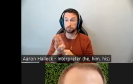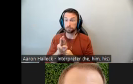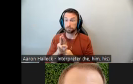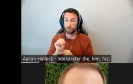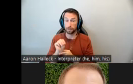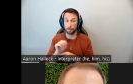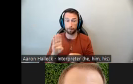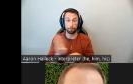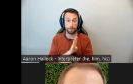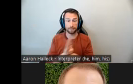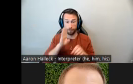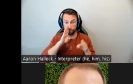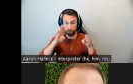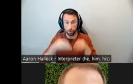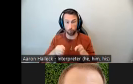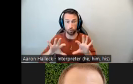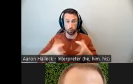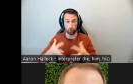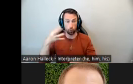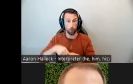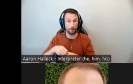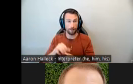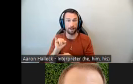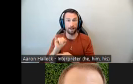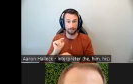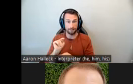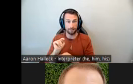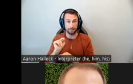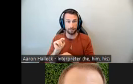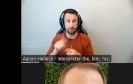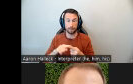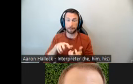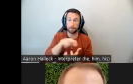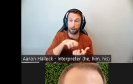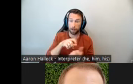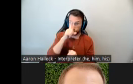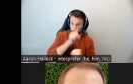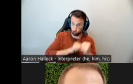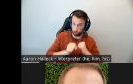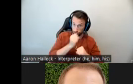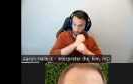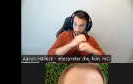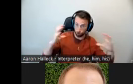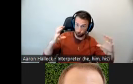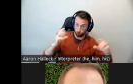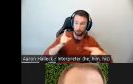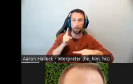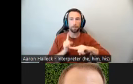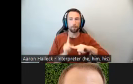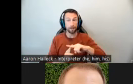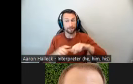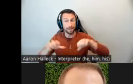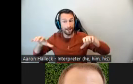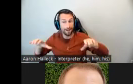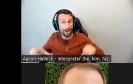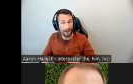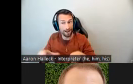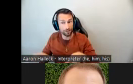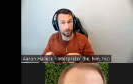within IT that combines strategic vision with action to deliver results that drive growth,